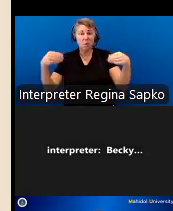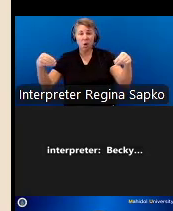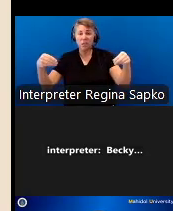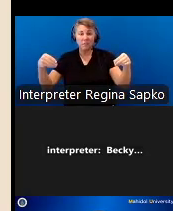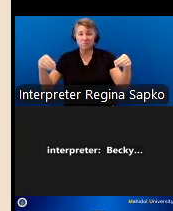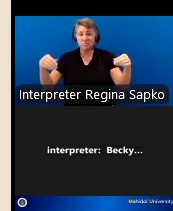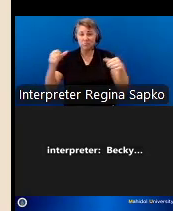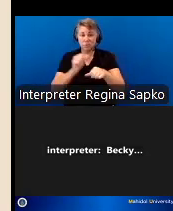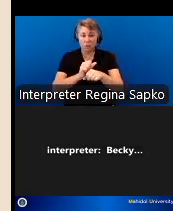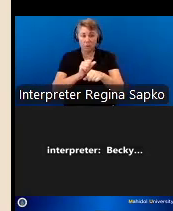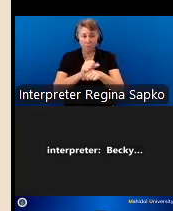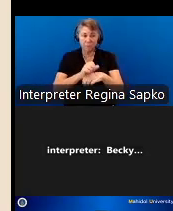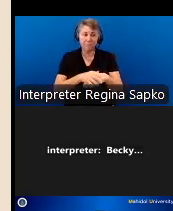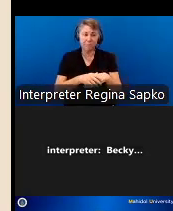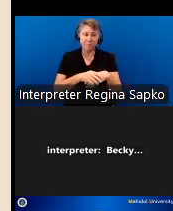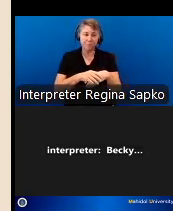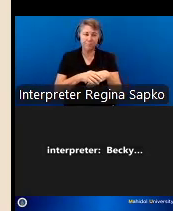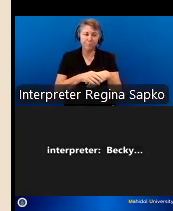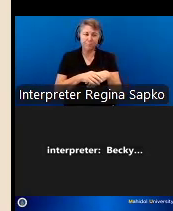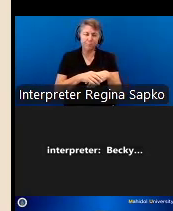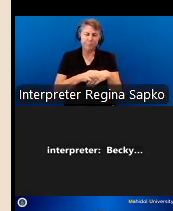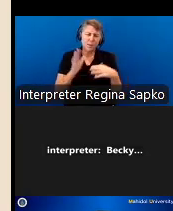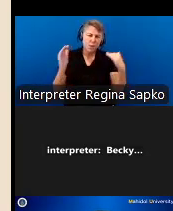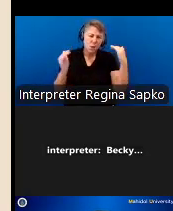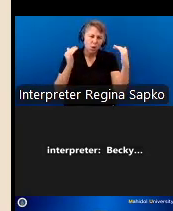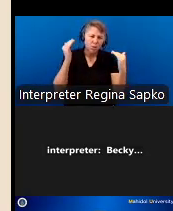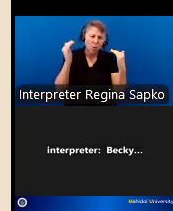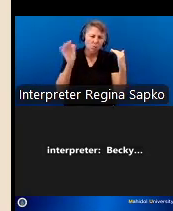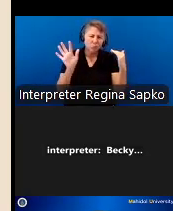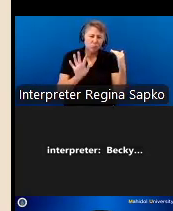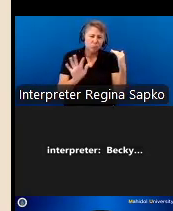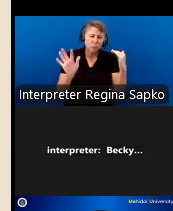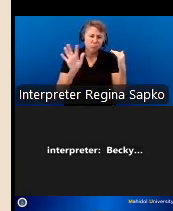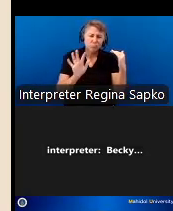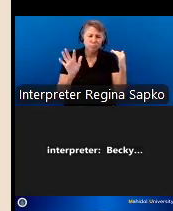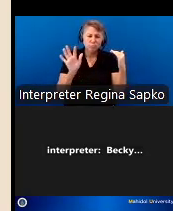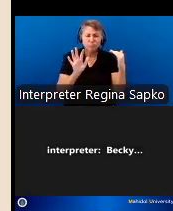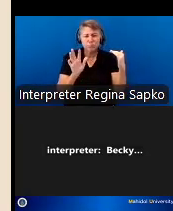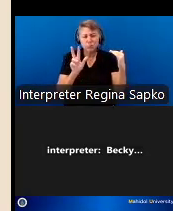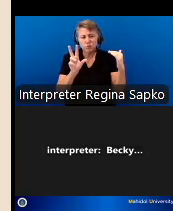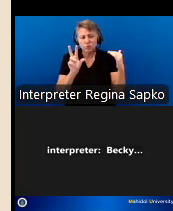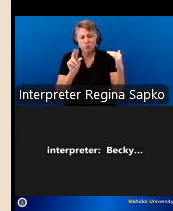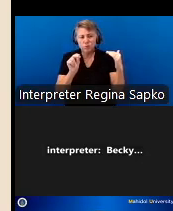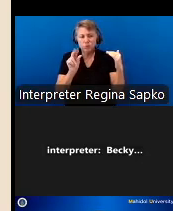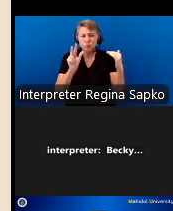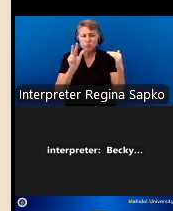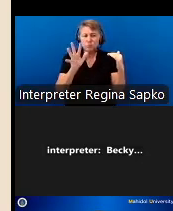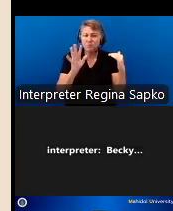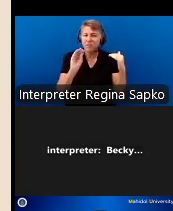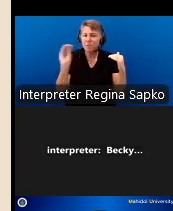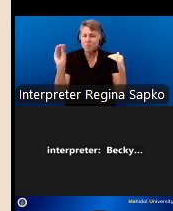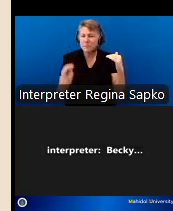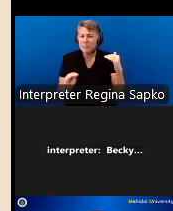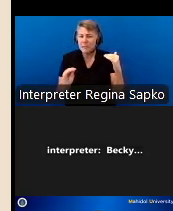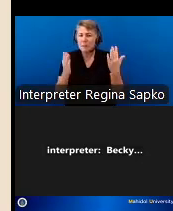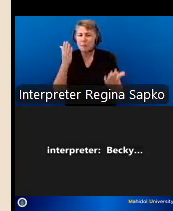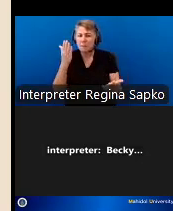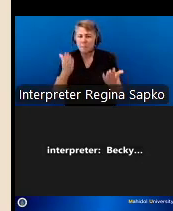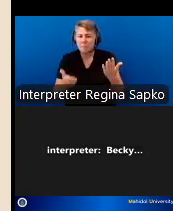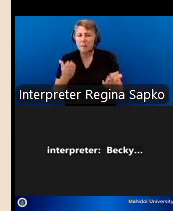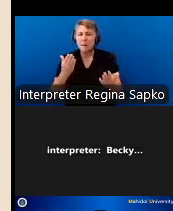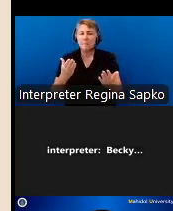other sector around 30 or 35% may be engaged or employed in